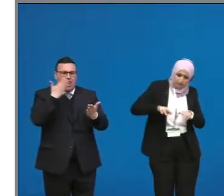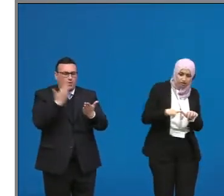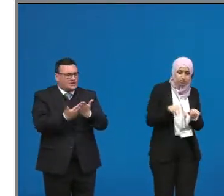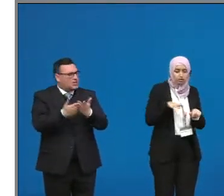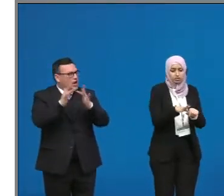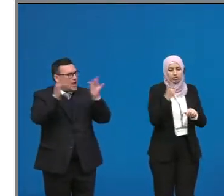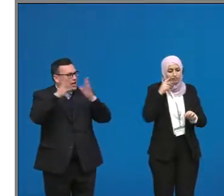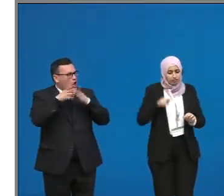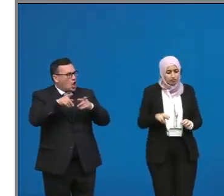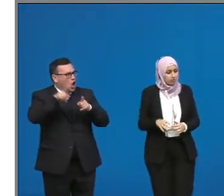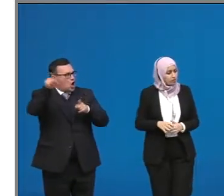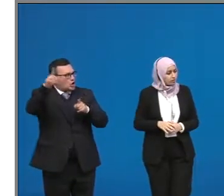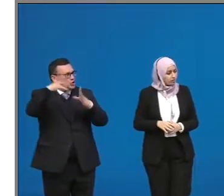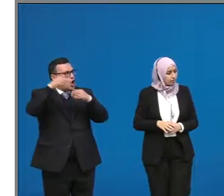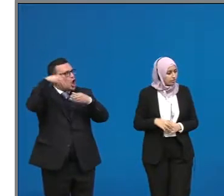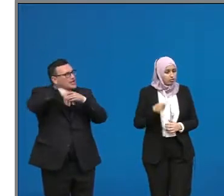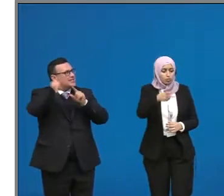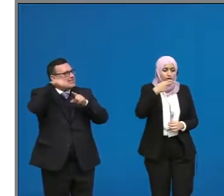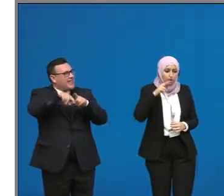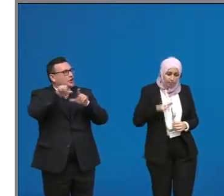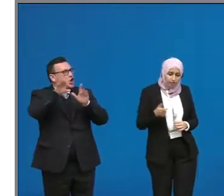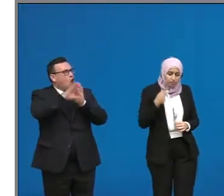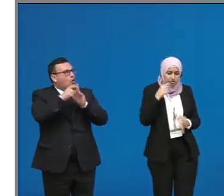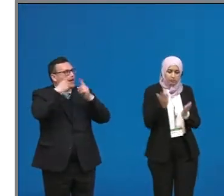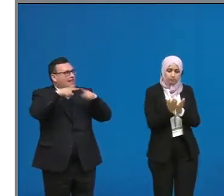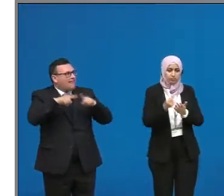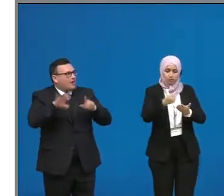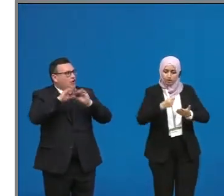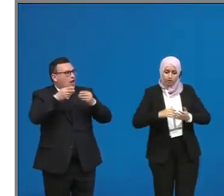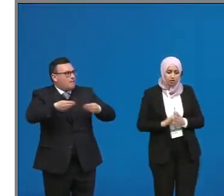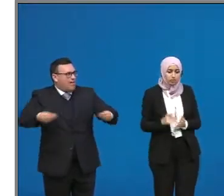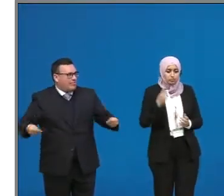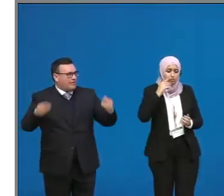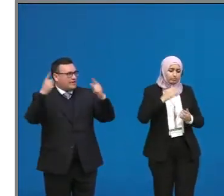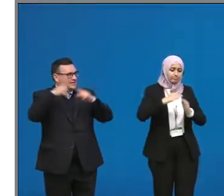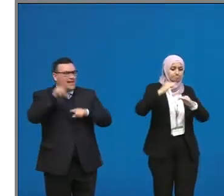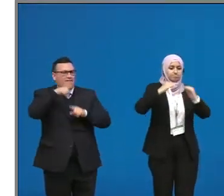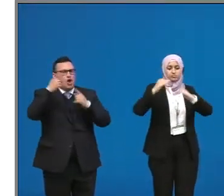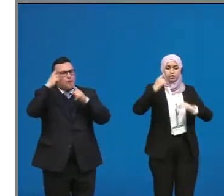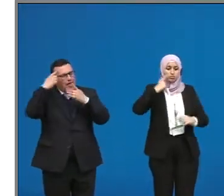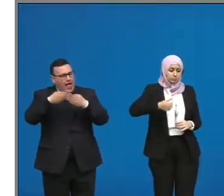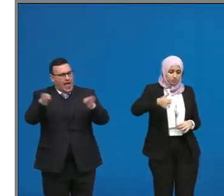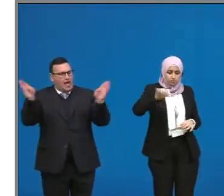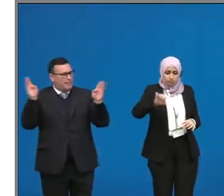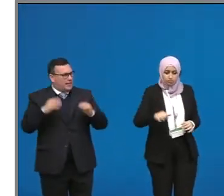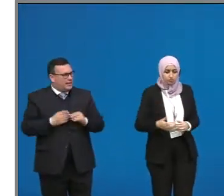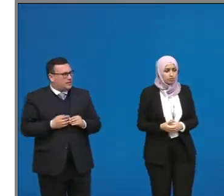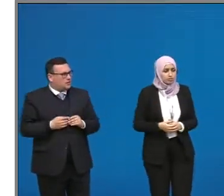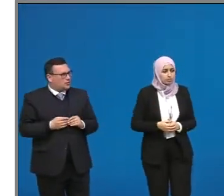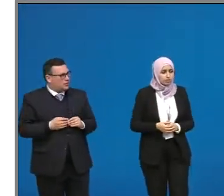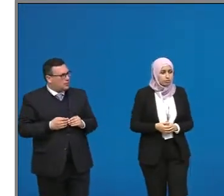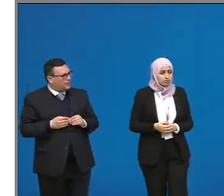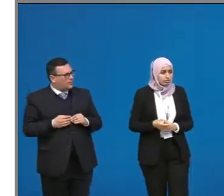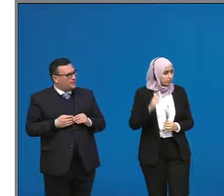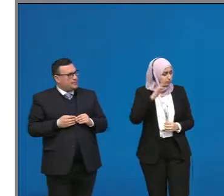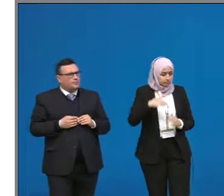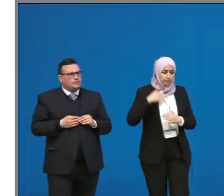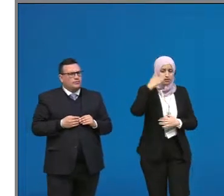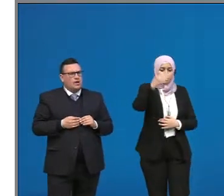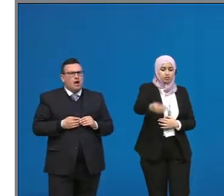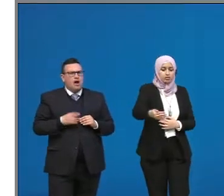online course. The potential impact was wider adoption of